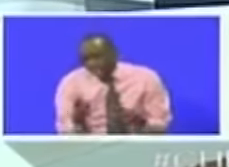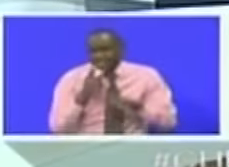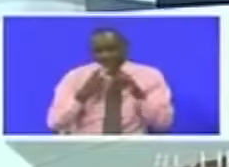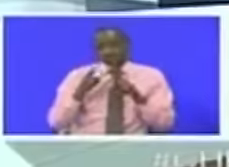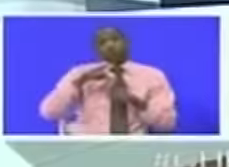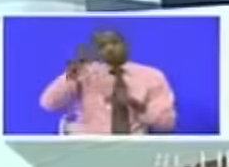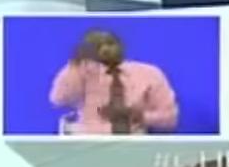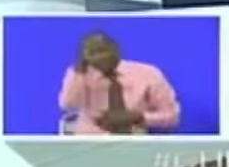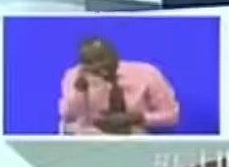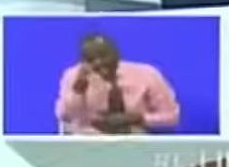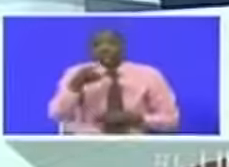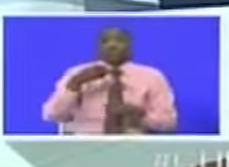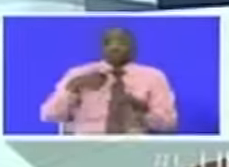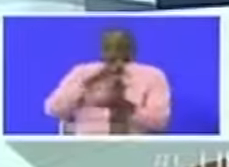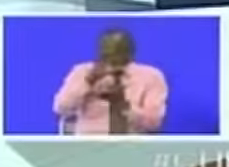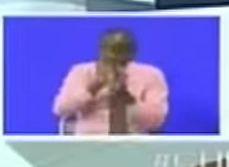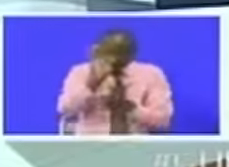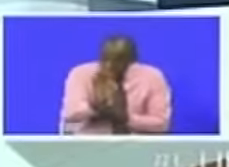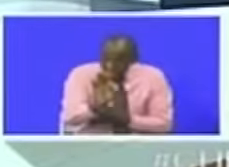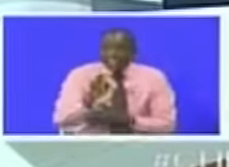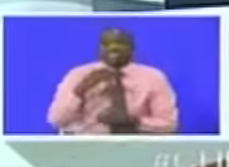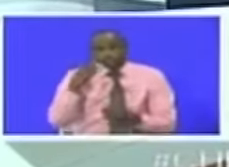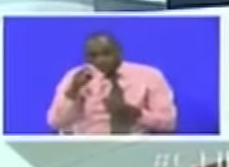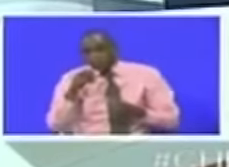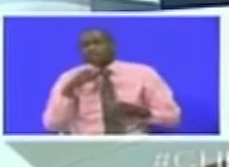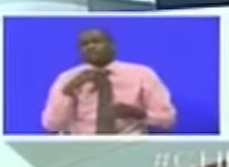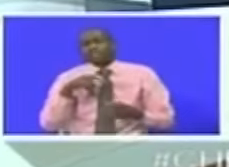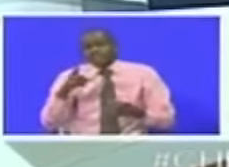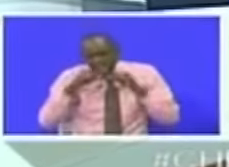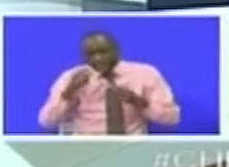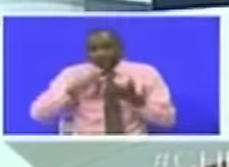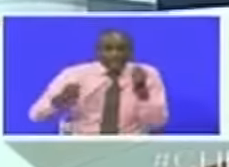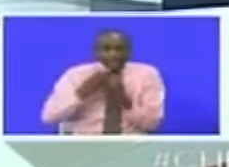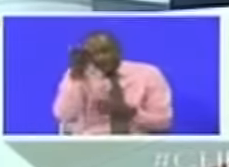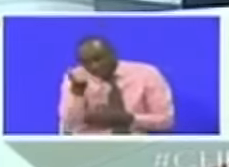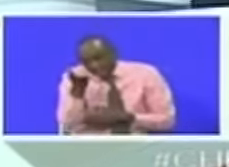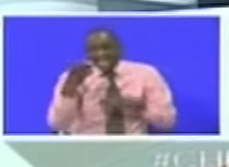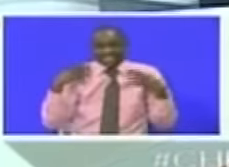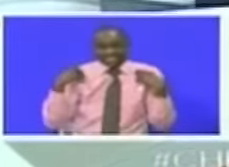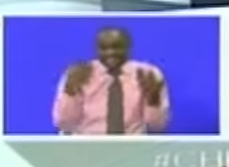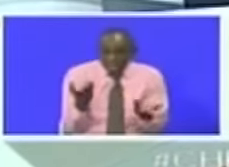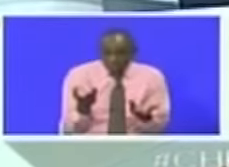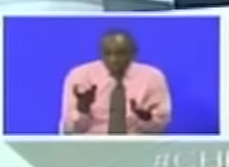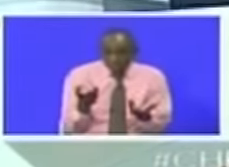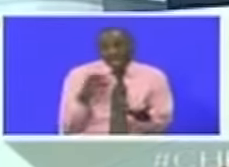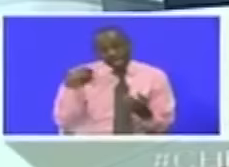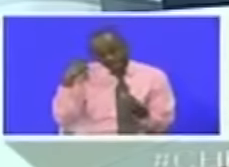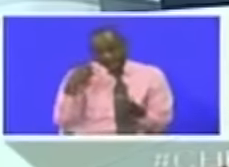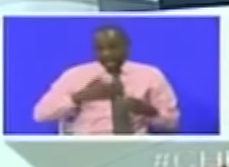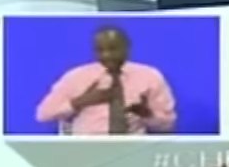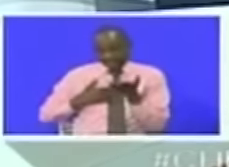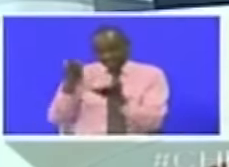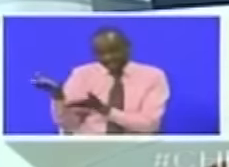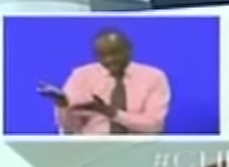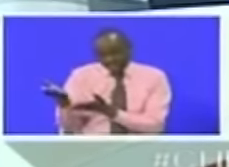your polling center. Go to your constituency office. Let us know what that experience is like. This is our WhatsApp number right here on KTN